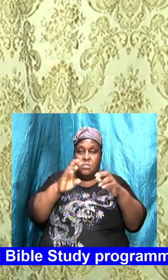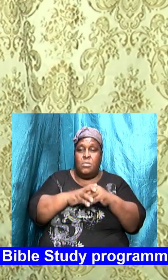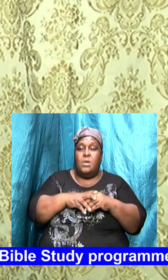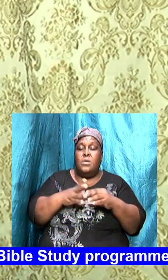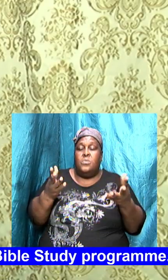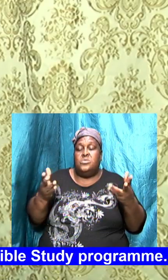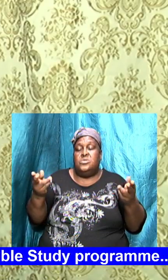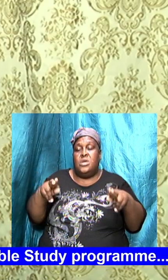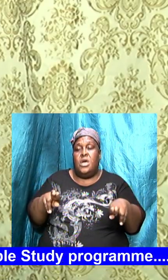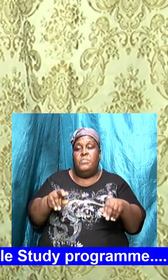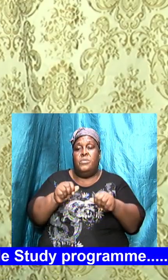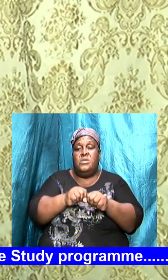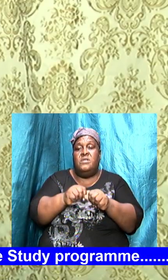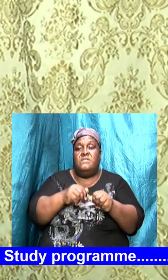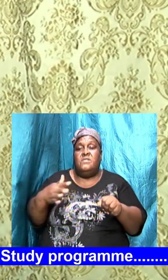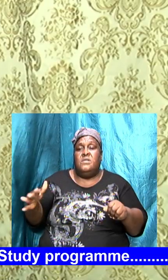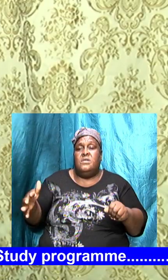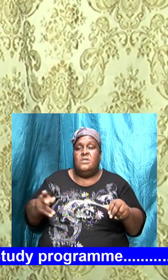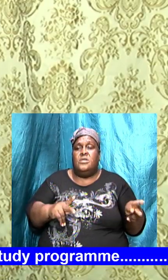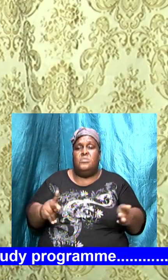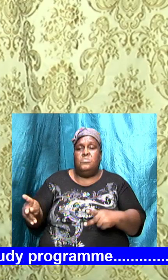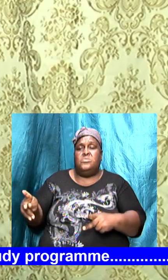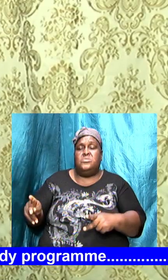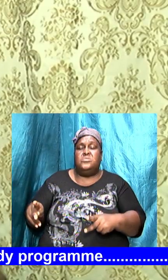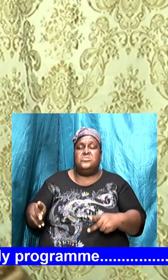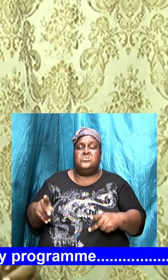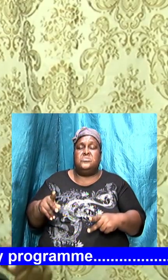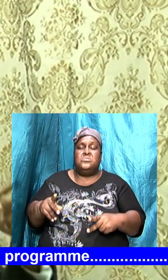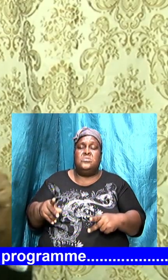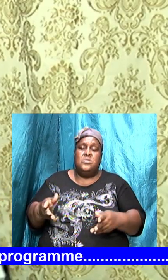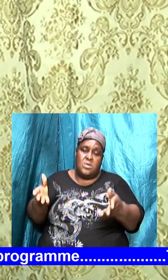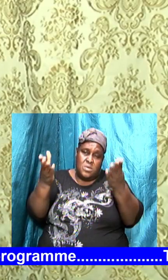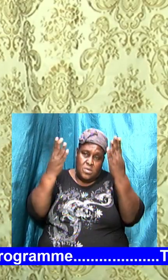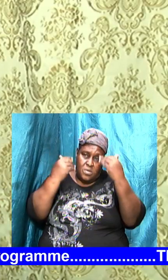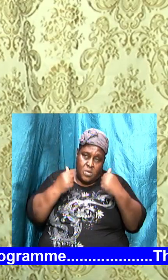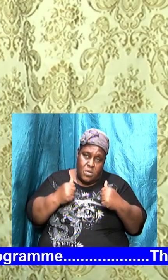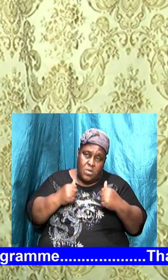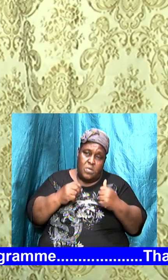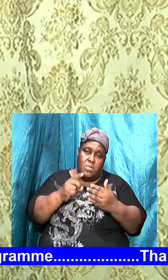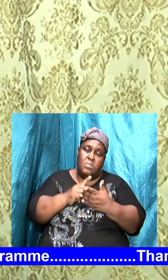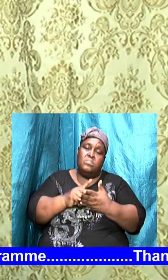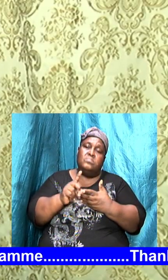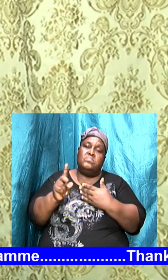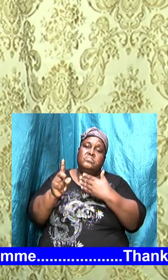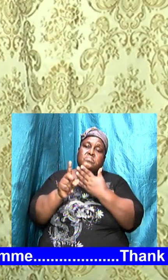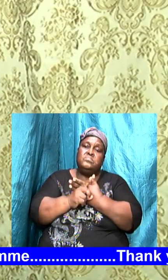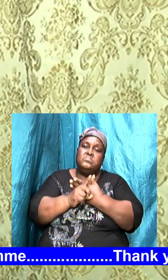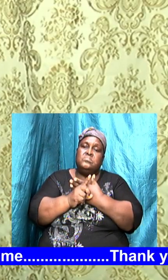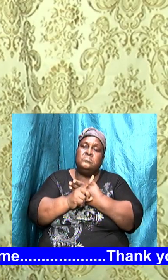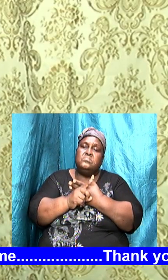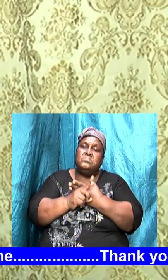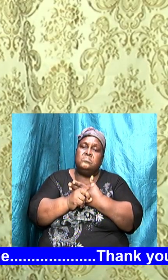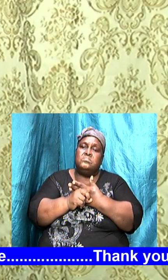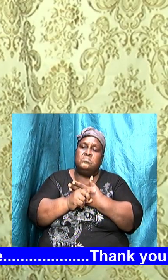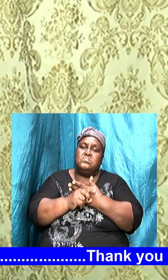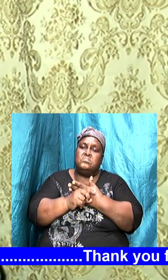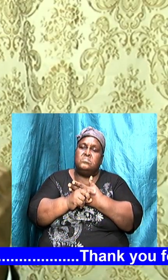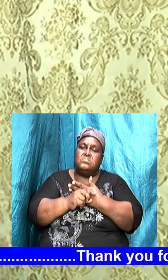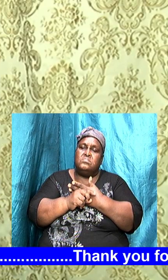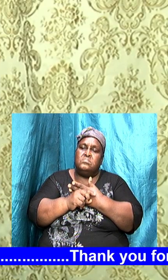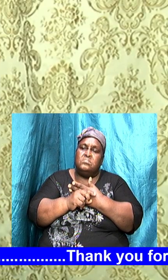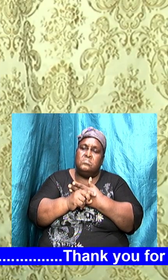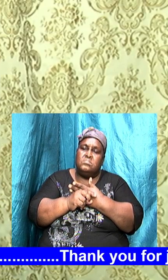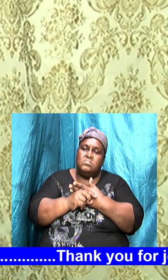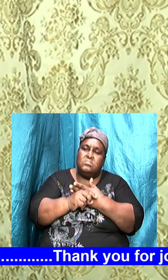and everything. But just to put us on guard, that comes December 28th, all road leads